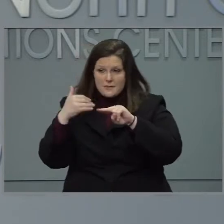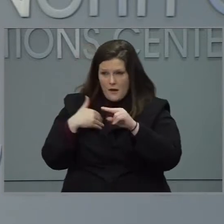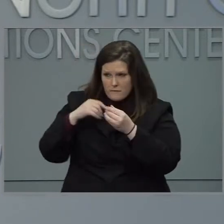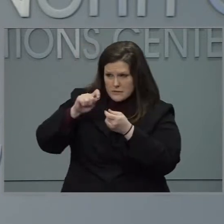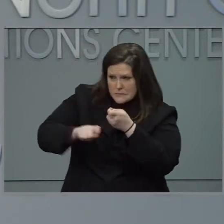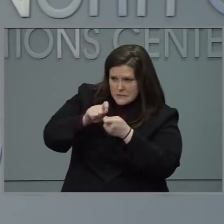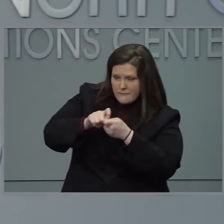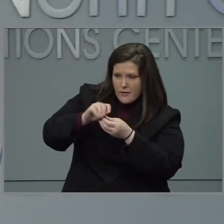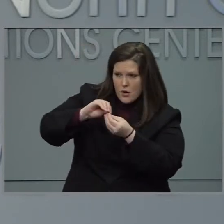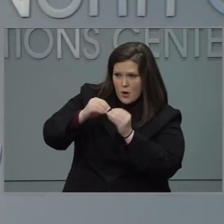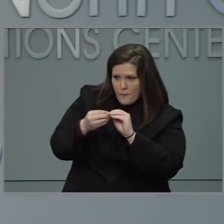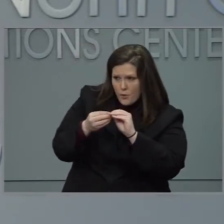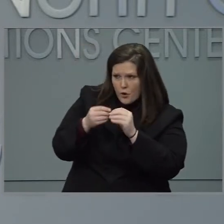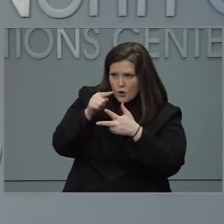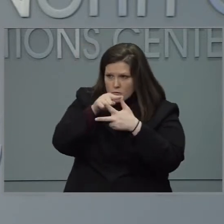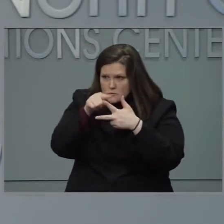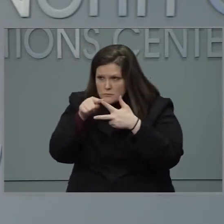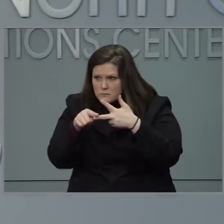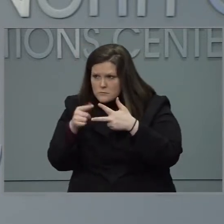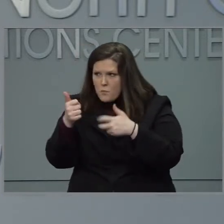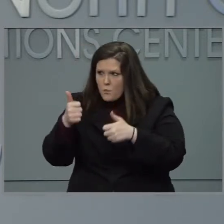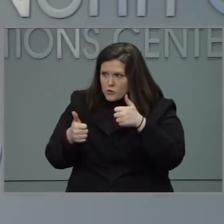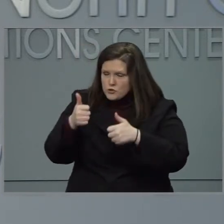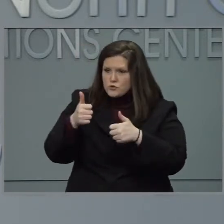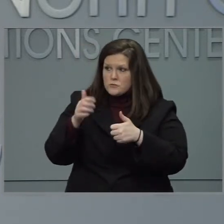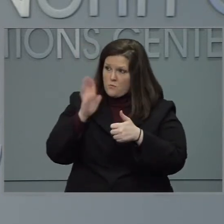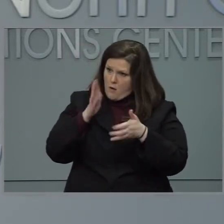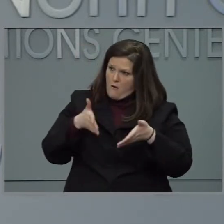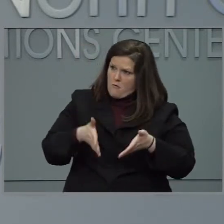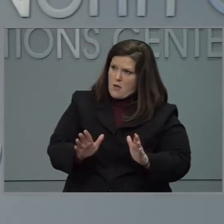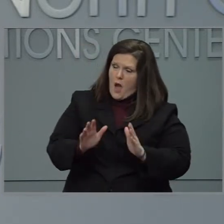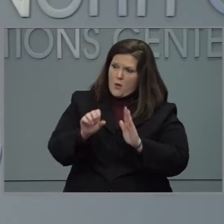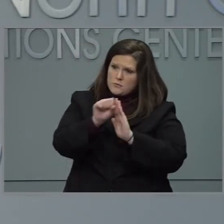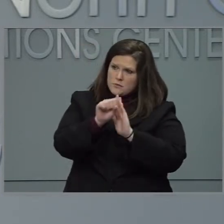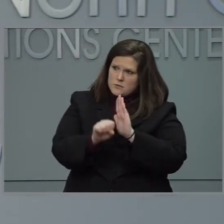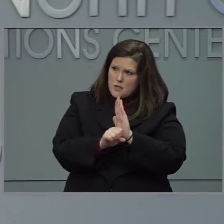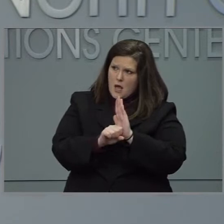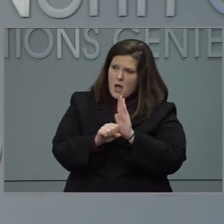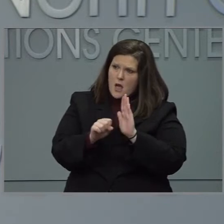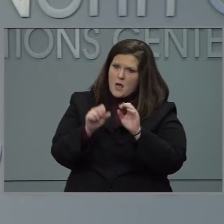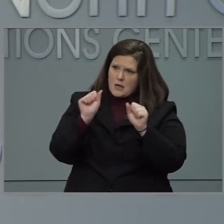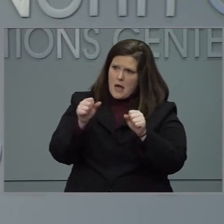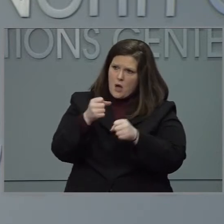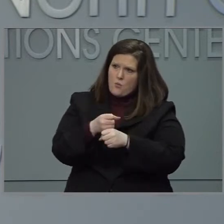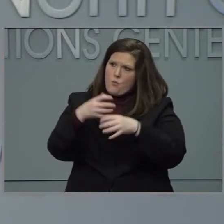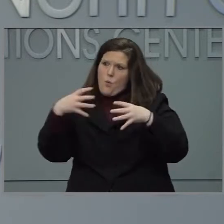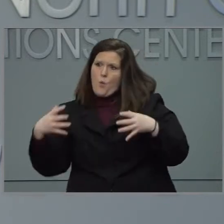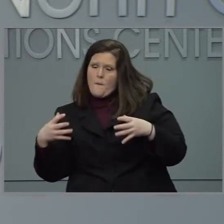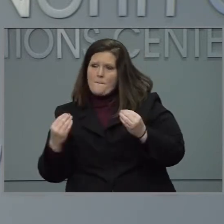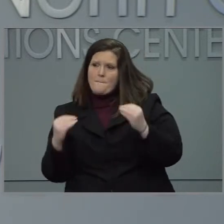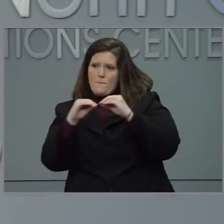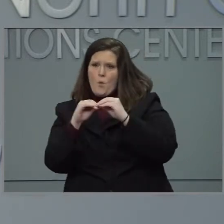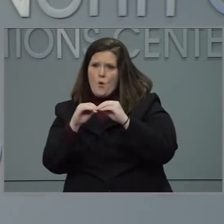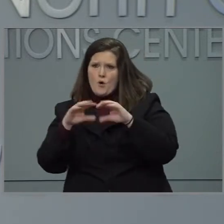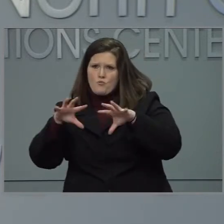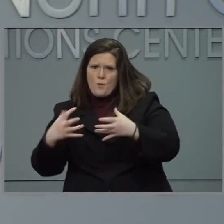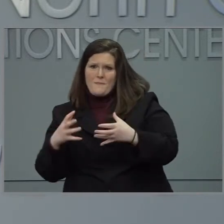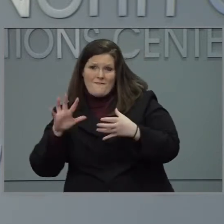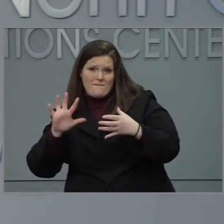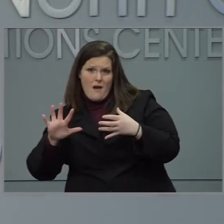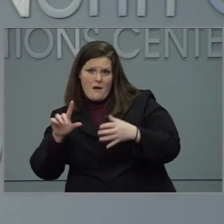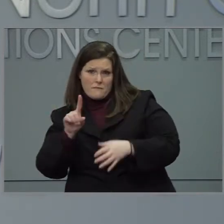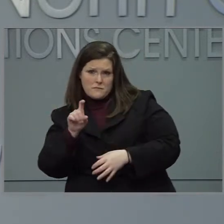And do you know when that would allow the state to open up vaccinations to Group 5? Well, first,